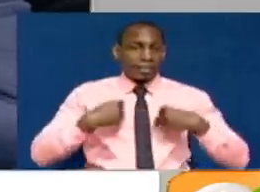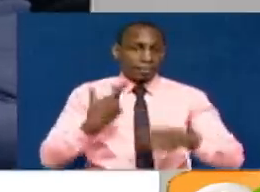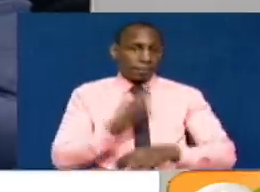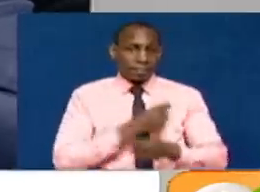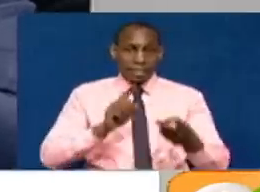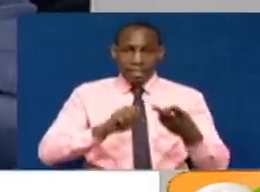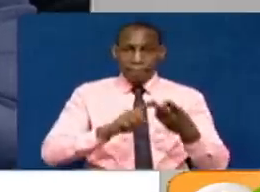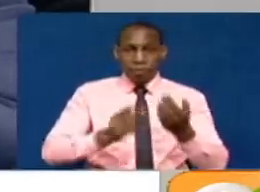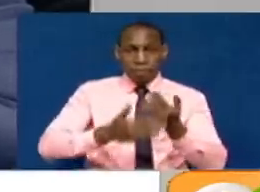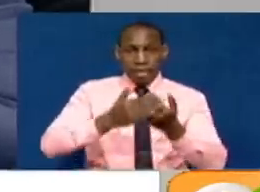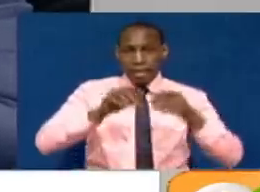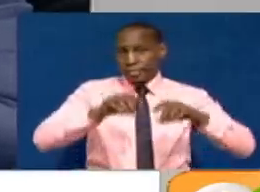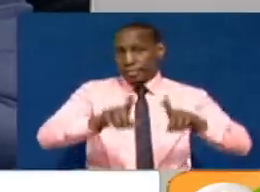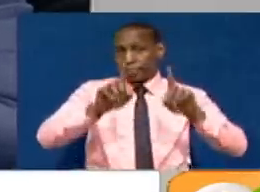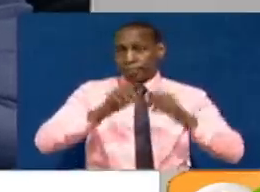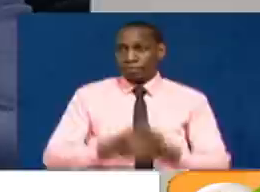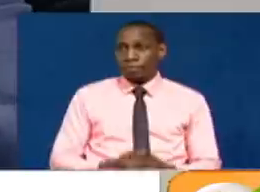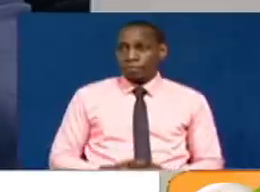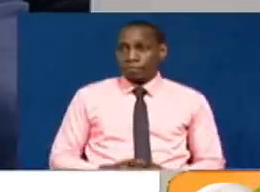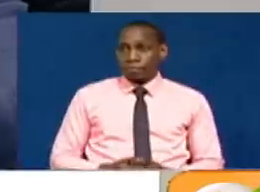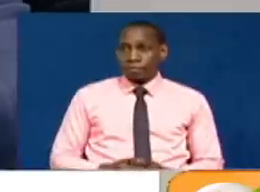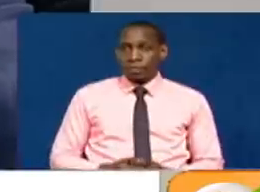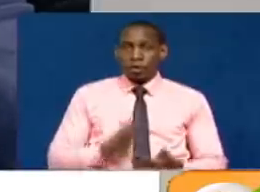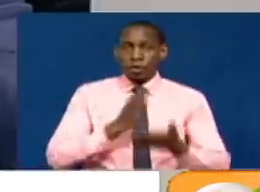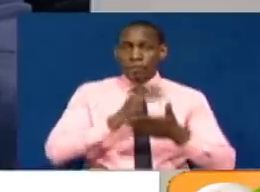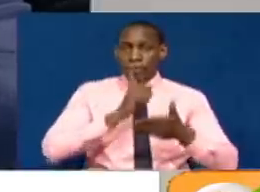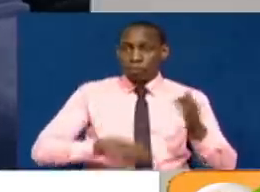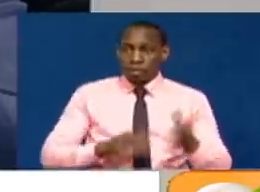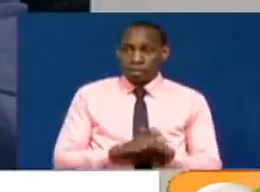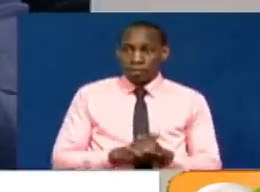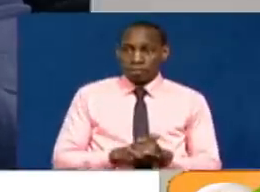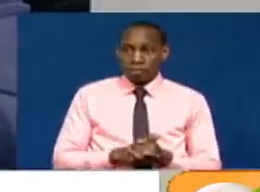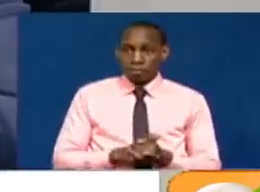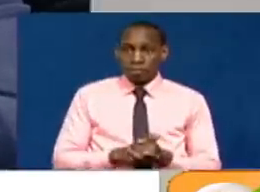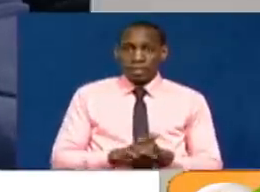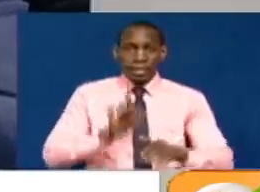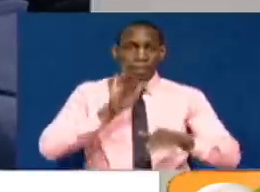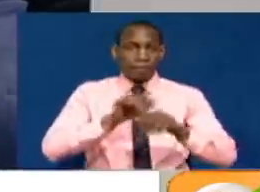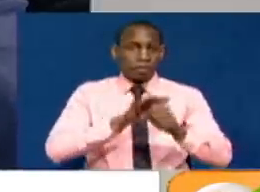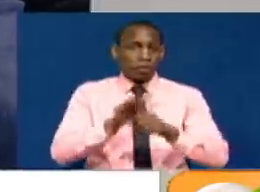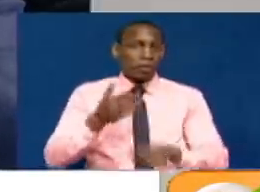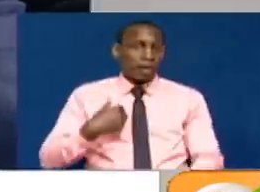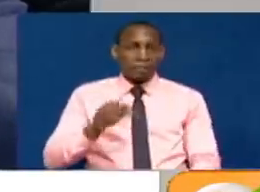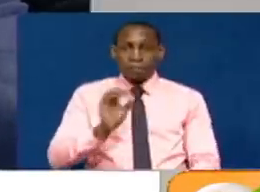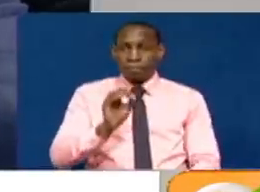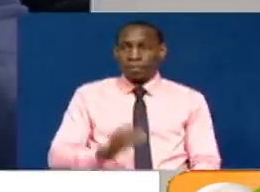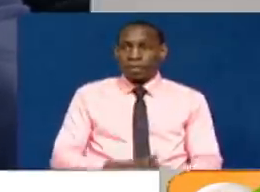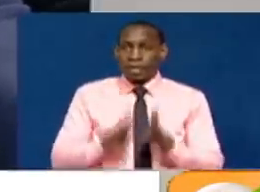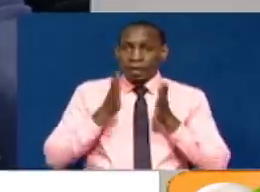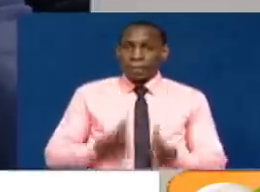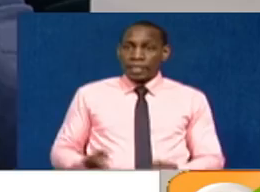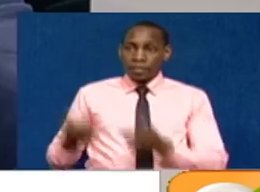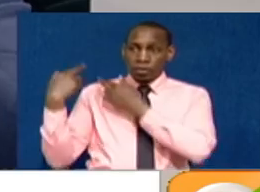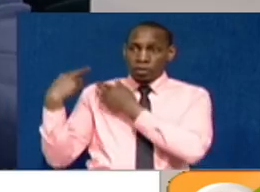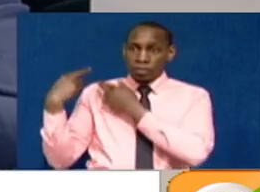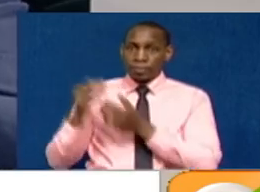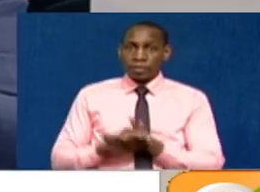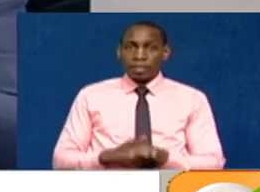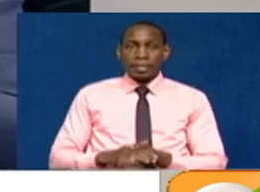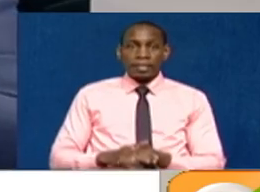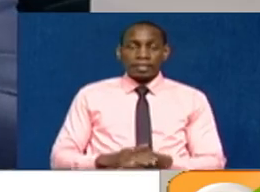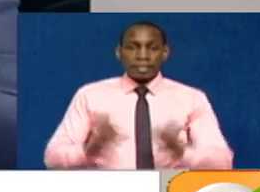number two, to take care of yourself, to ensure that you don't contract the virus. Personal responsibility has been the